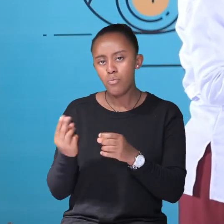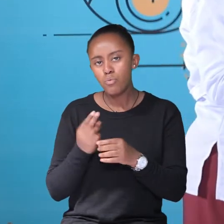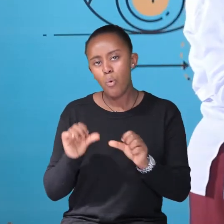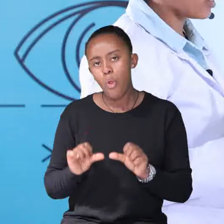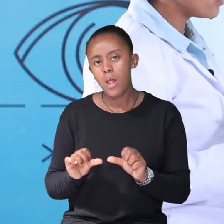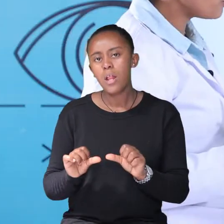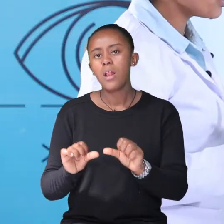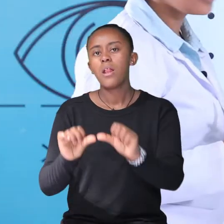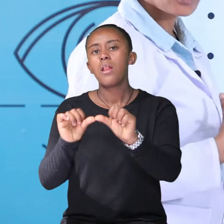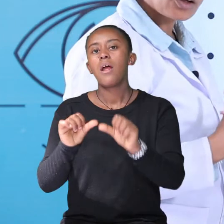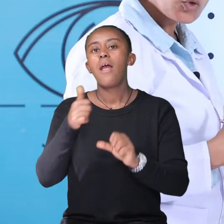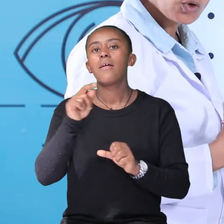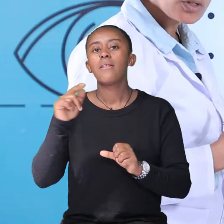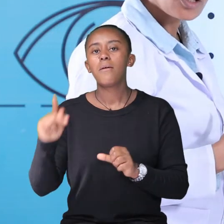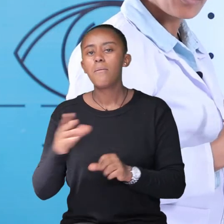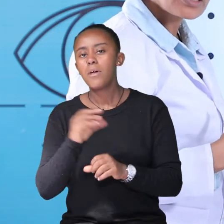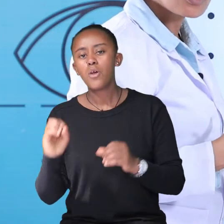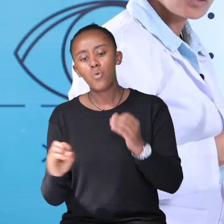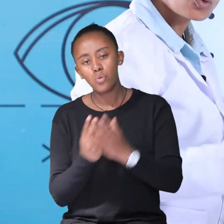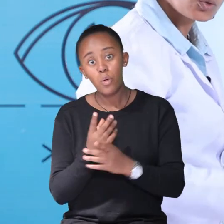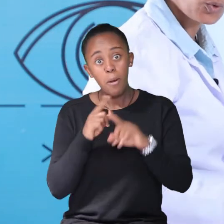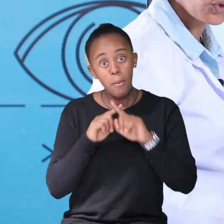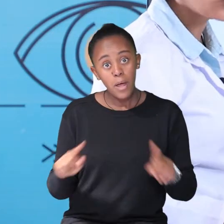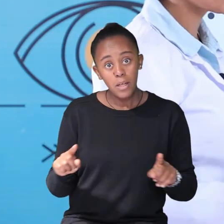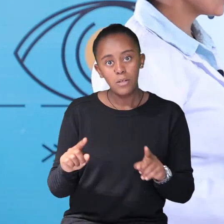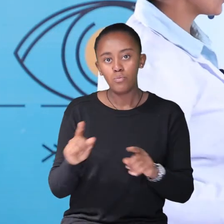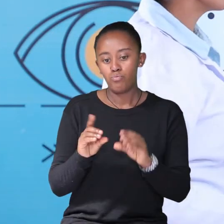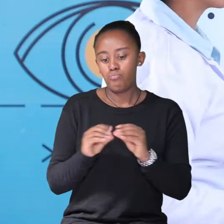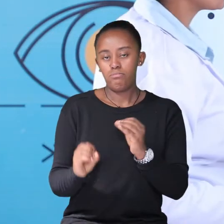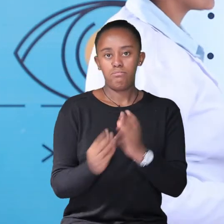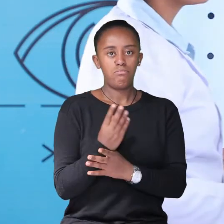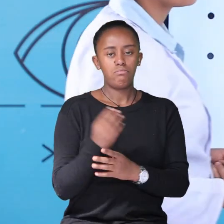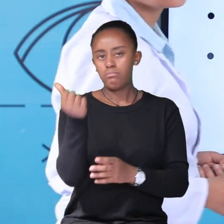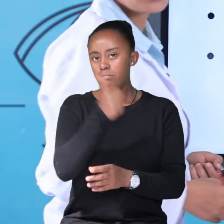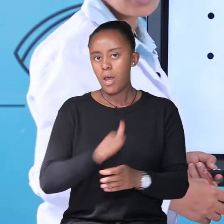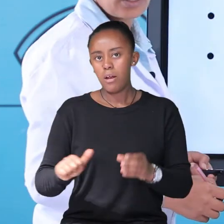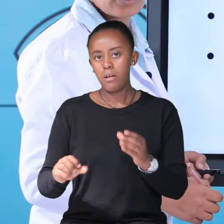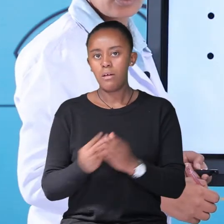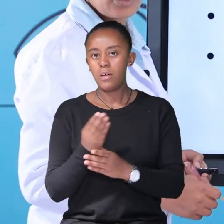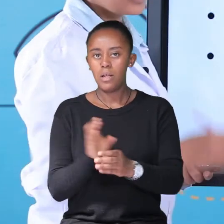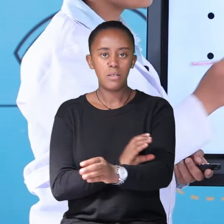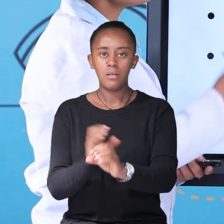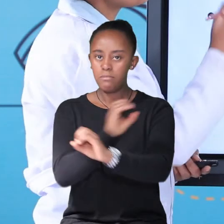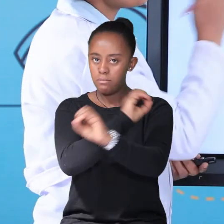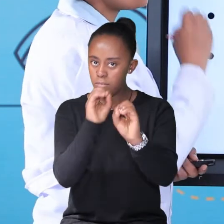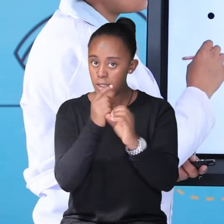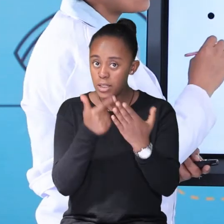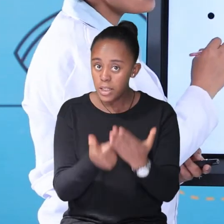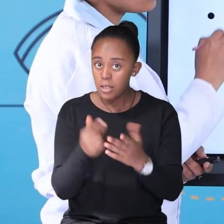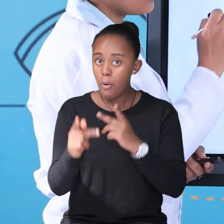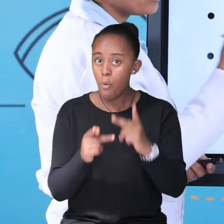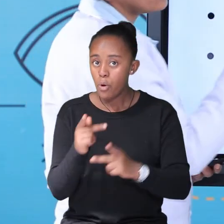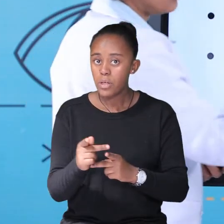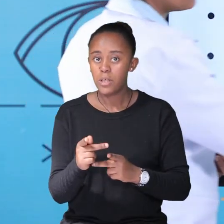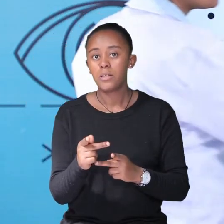continuously their ATP, their resource, but they do not produce any product for the cell. This process